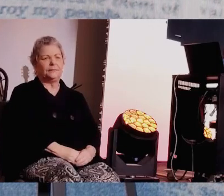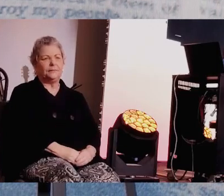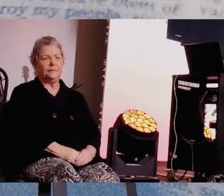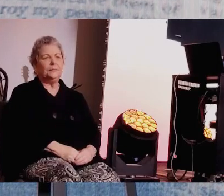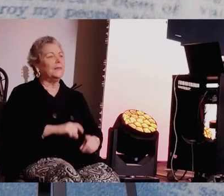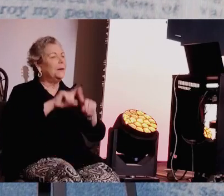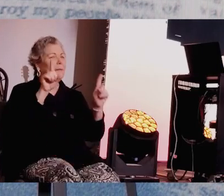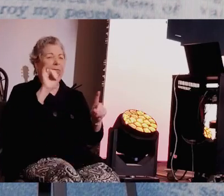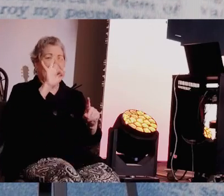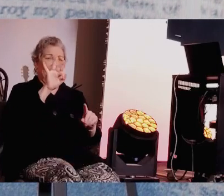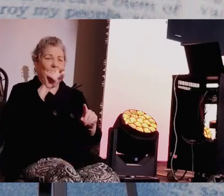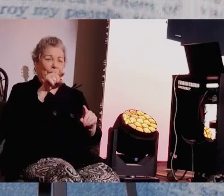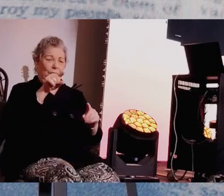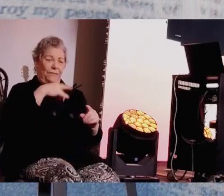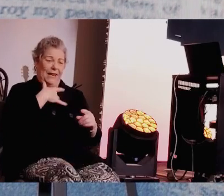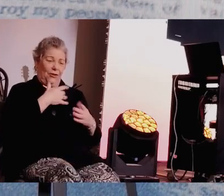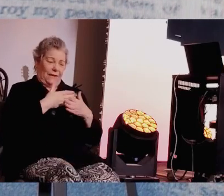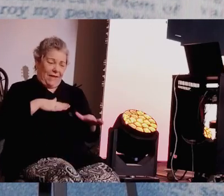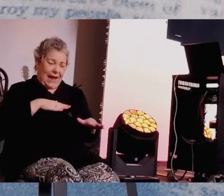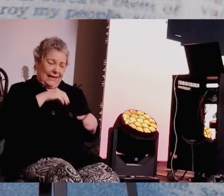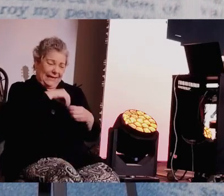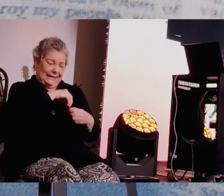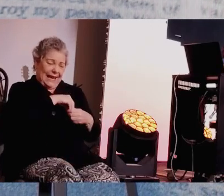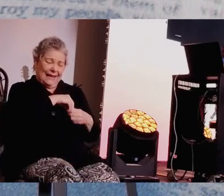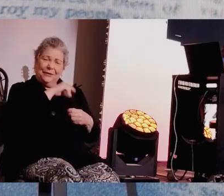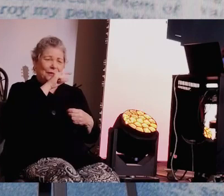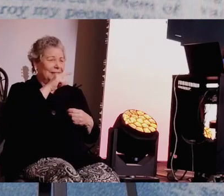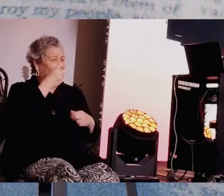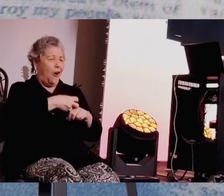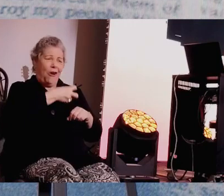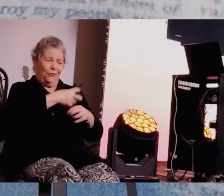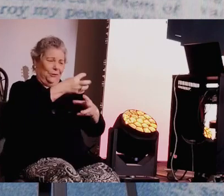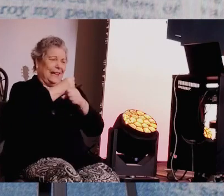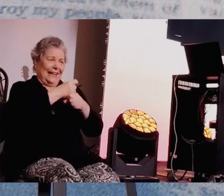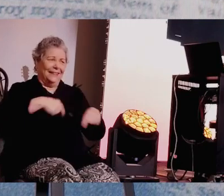But if you're divided within, it's going to be hard to want it from without.